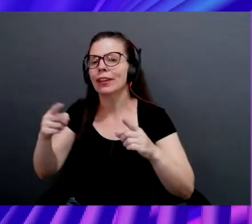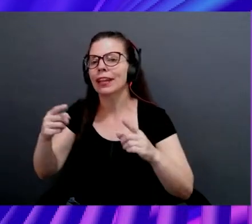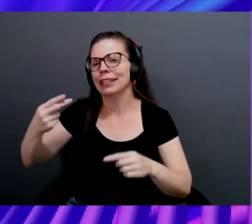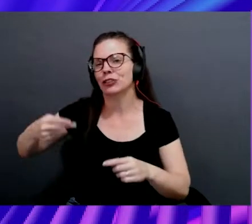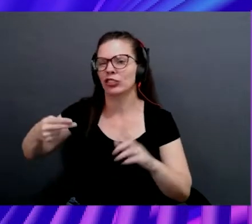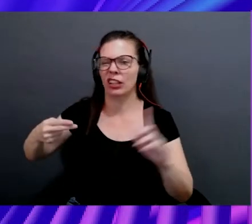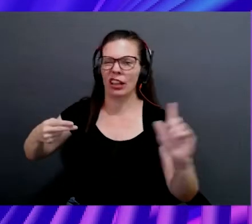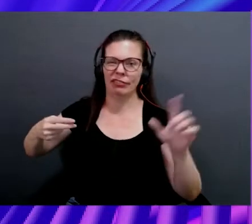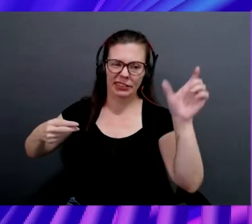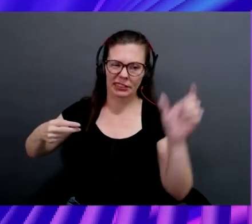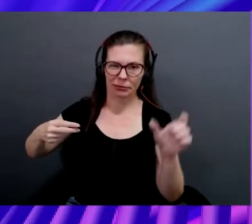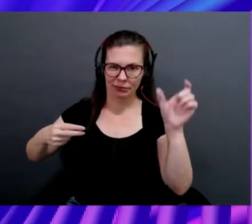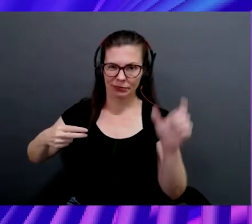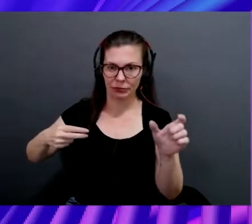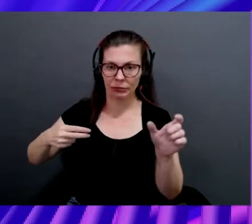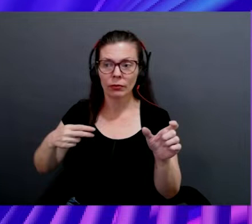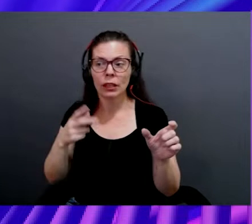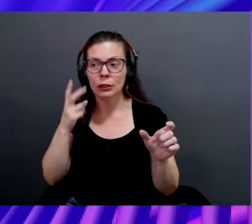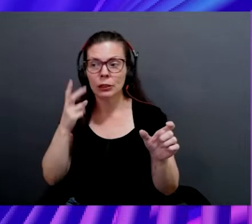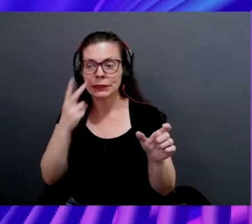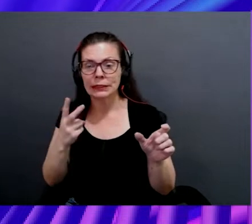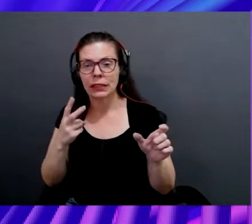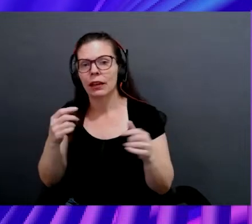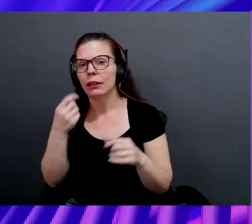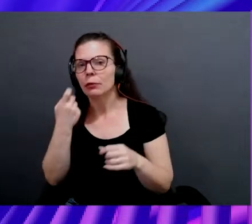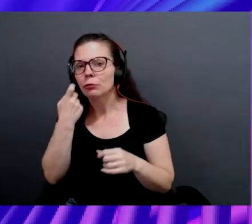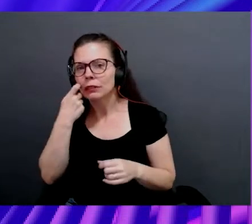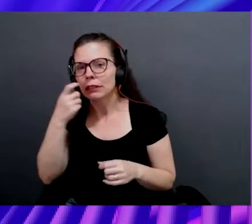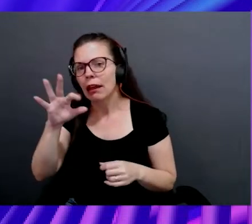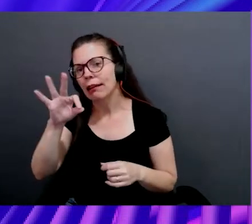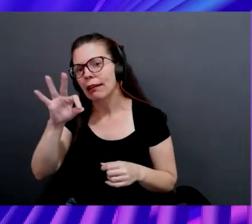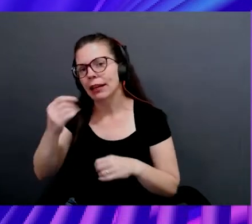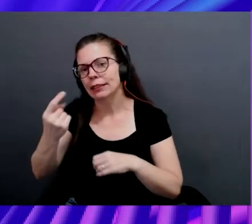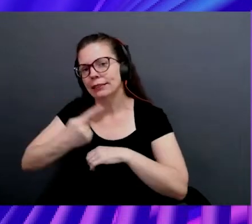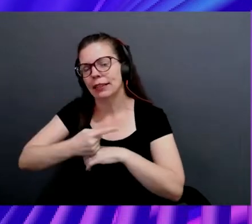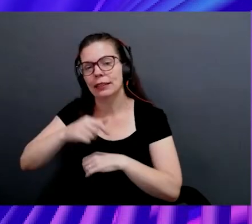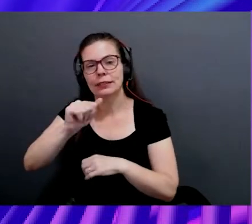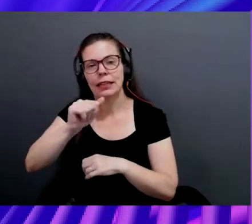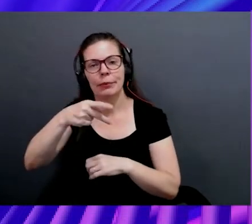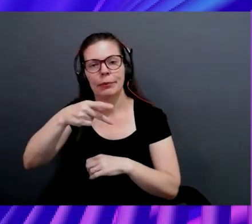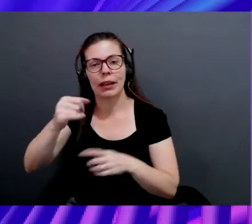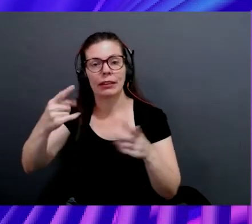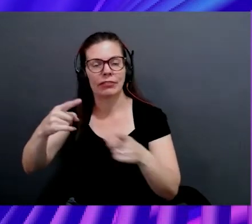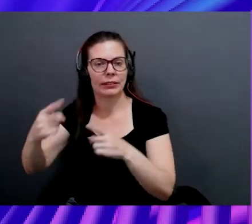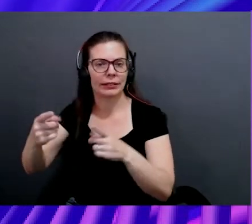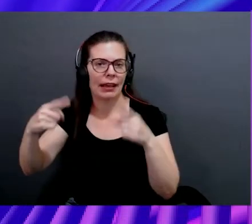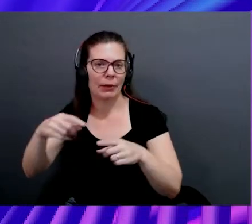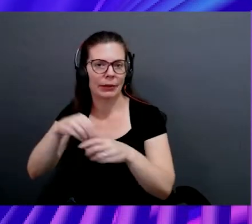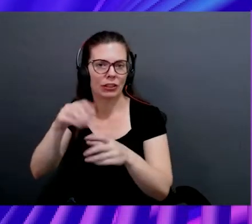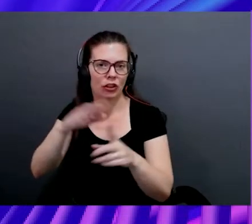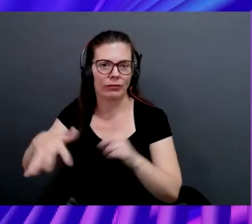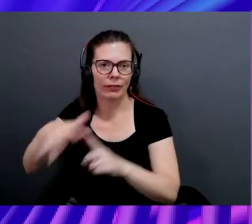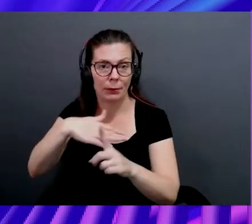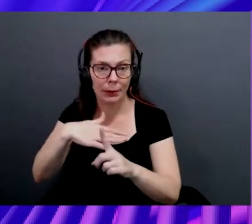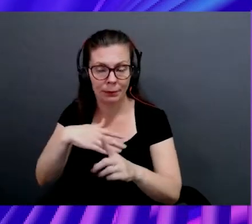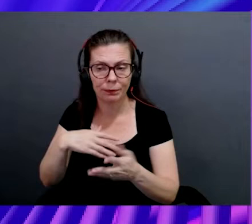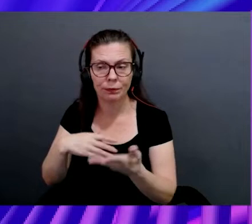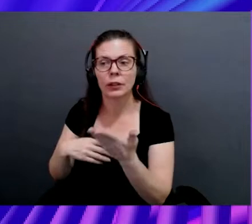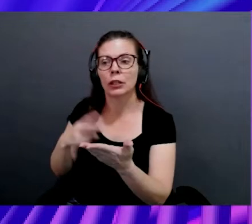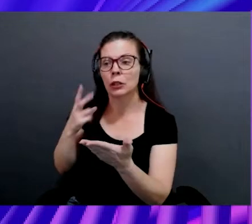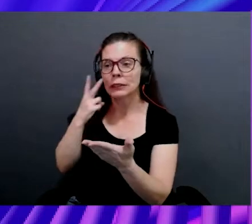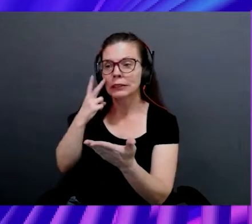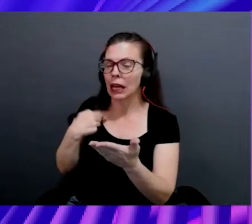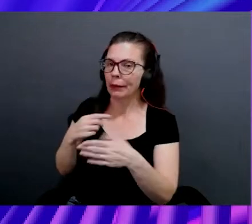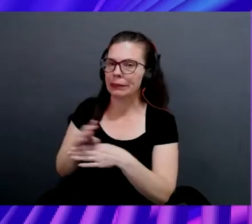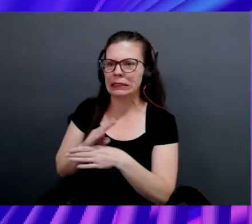And what we're going to see here is the last 90 days of API events that have occurred inside your environment. You can see that I've been pretty busy